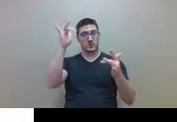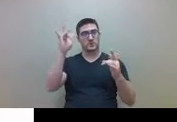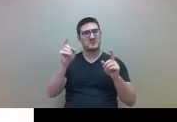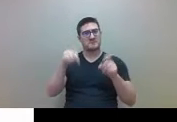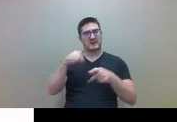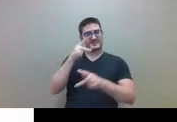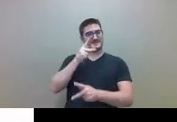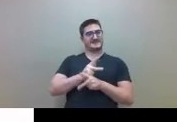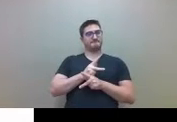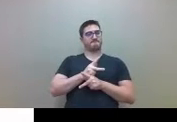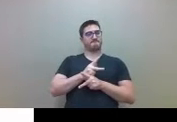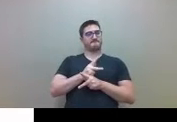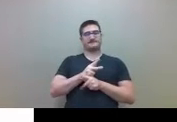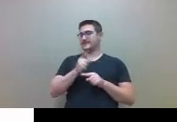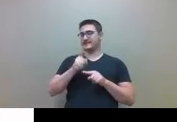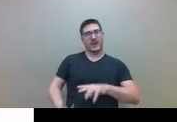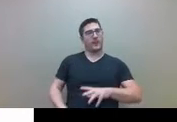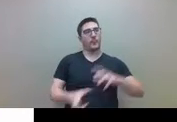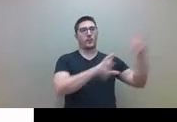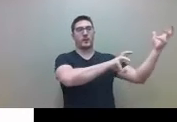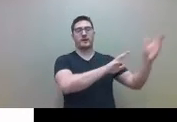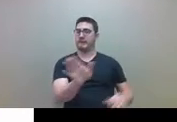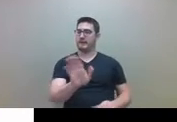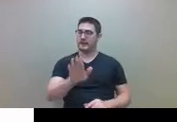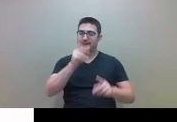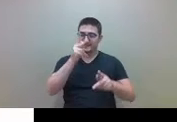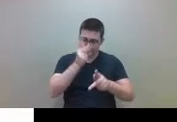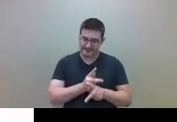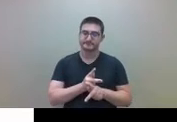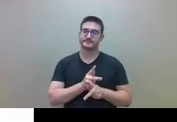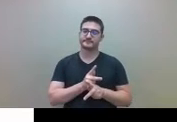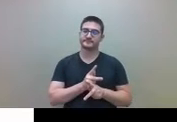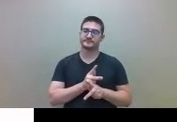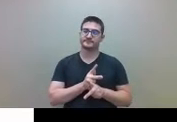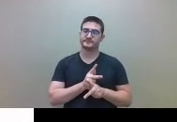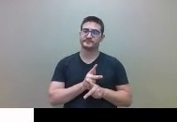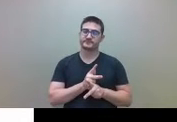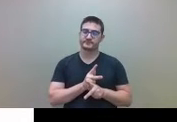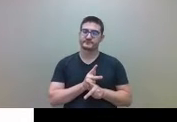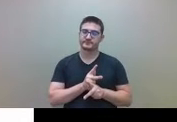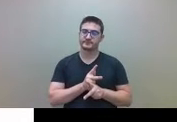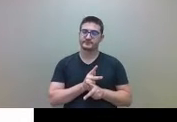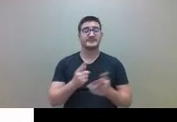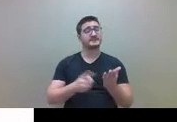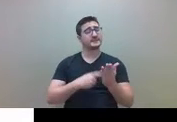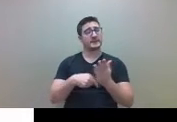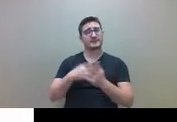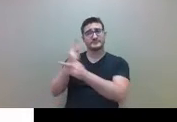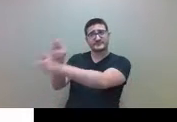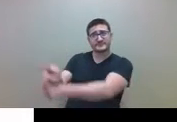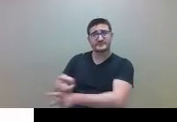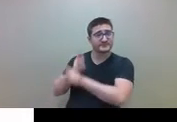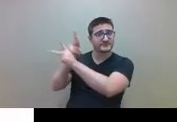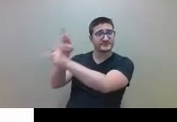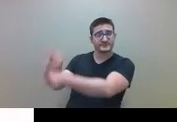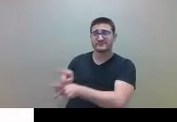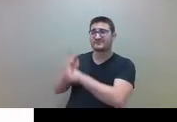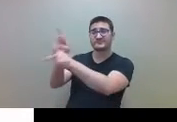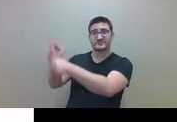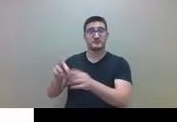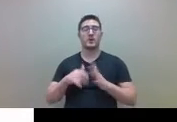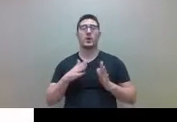implement. And again, it becomes secondary. And this is where the caregiver burnout happens, when we